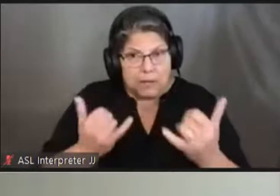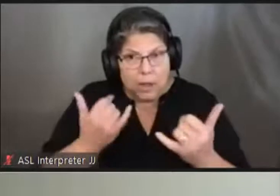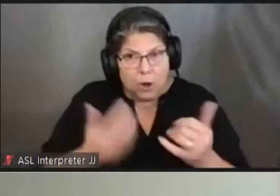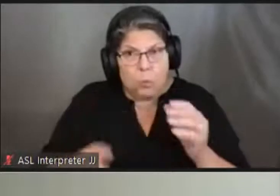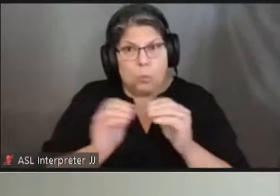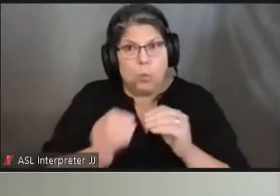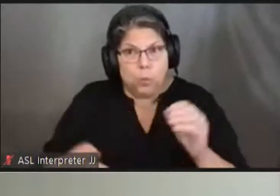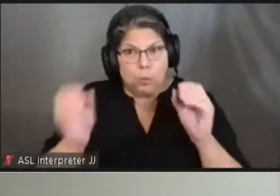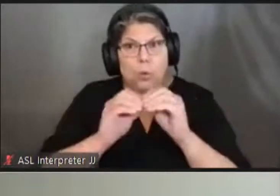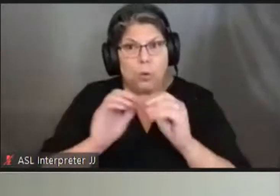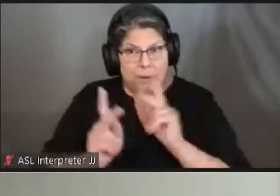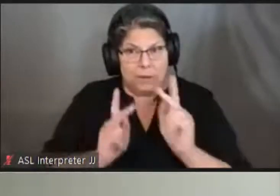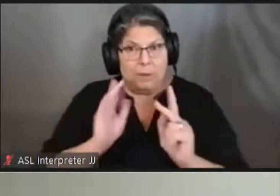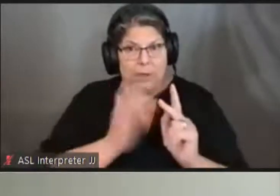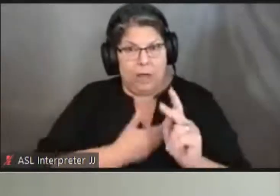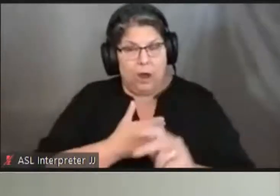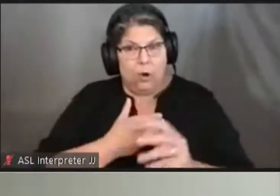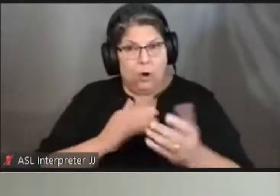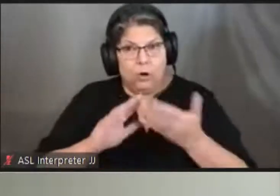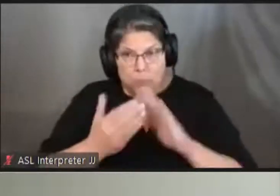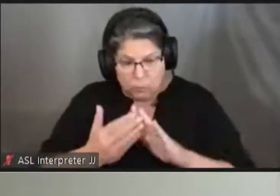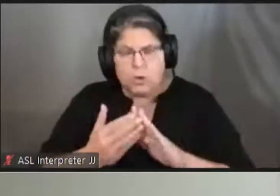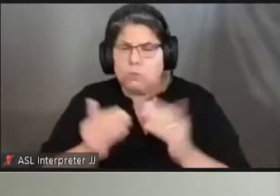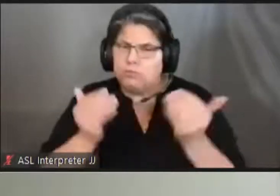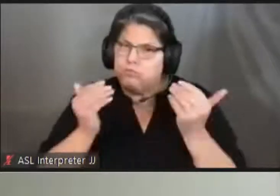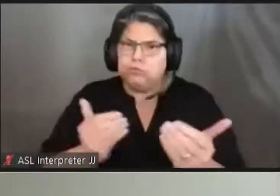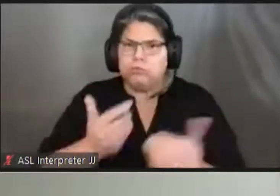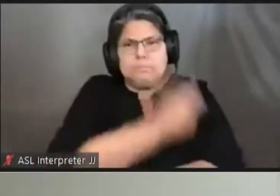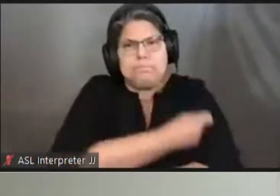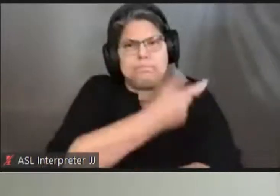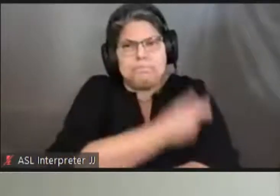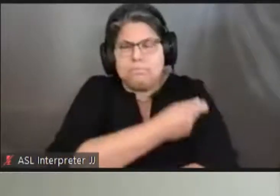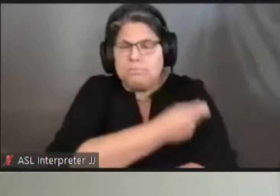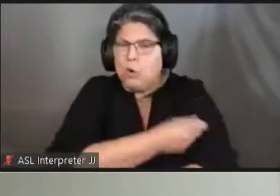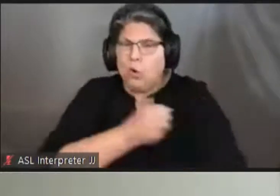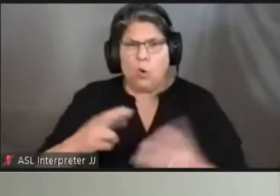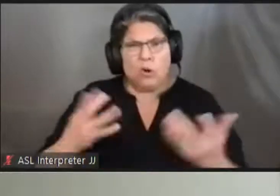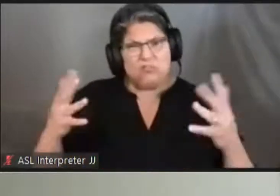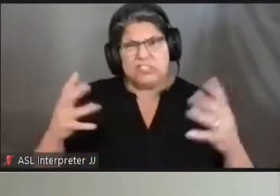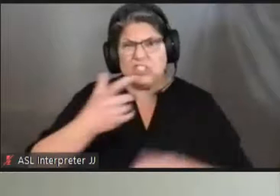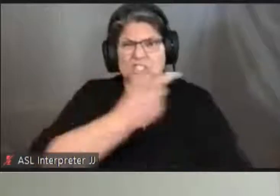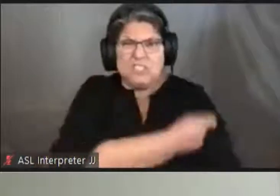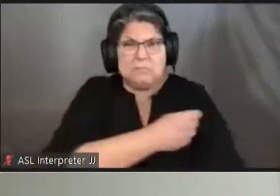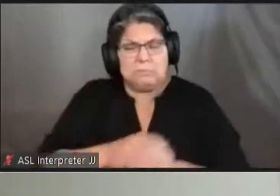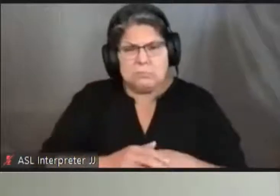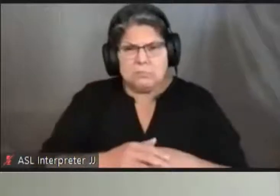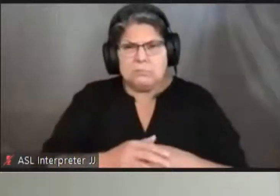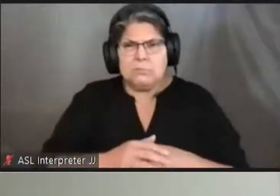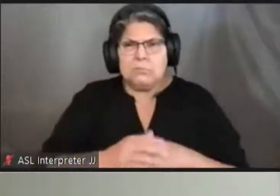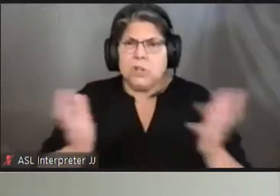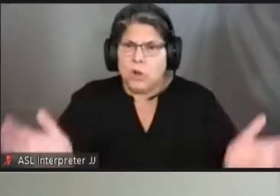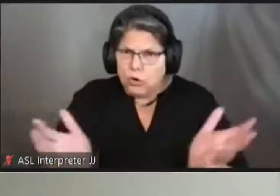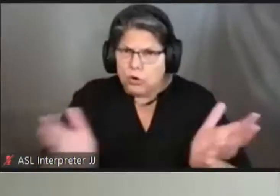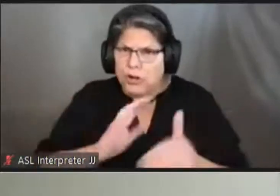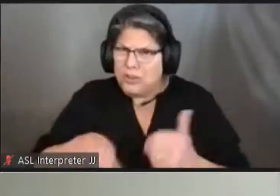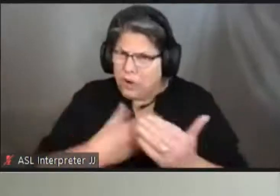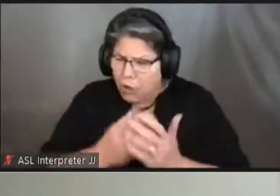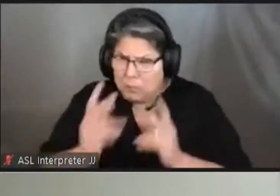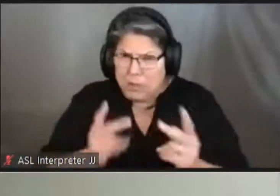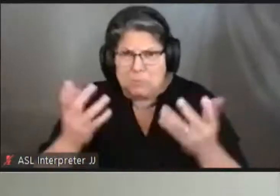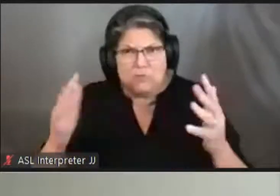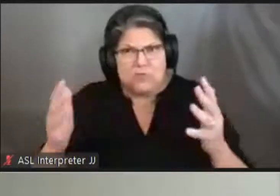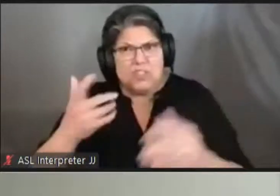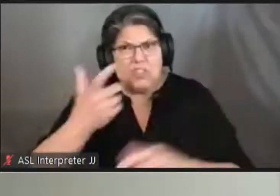in the community that are getting the vaccine and have had it, we want to encourage all of them to speak to their friends